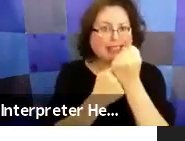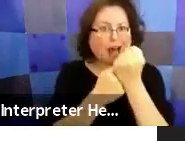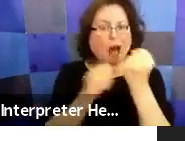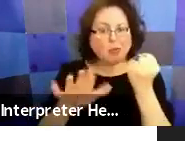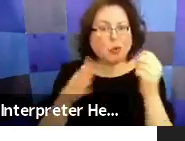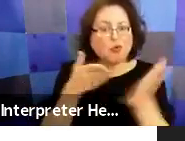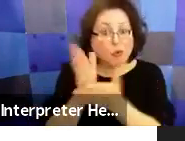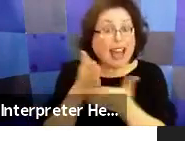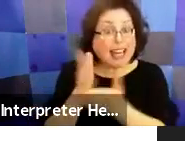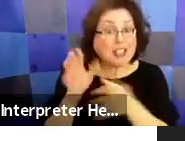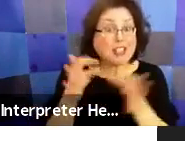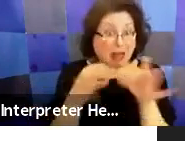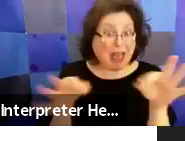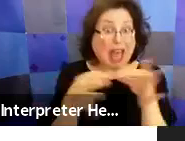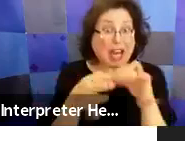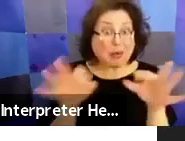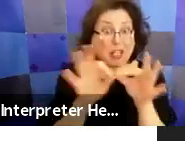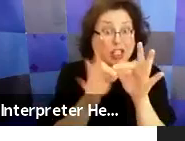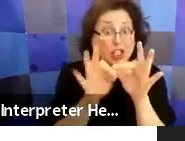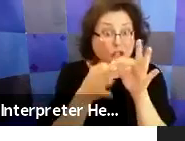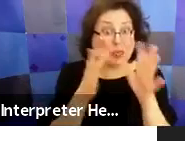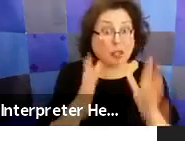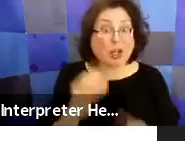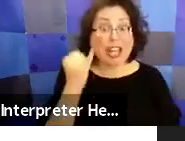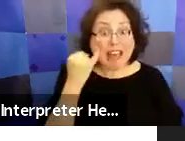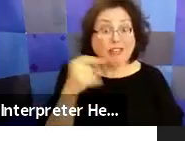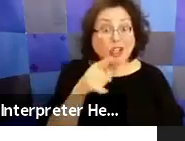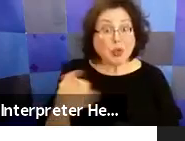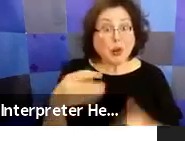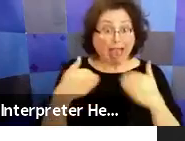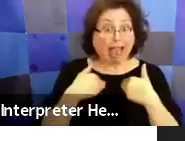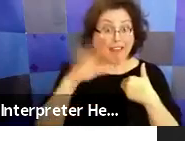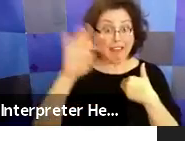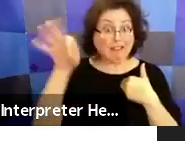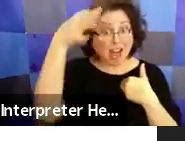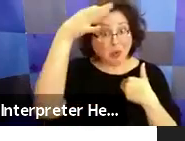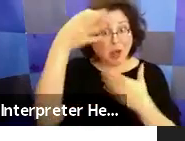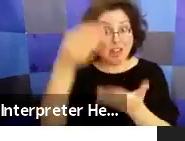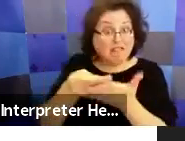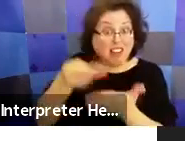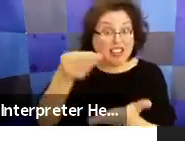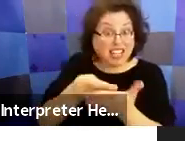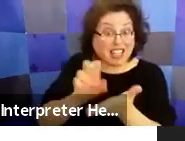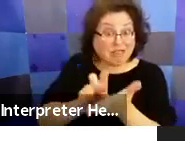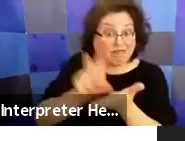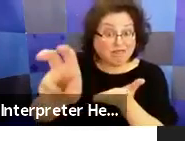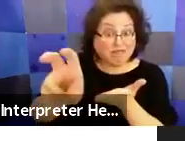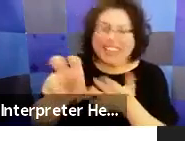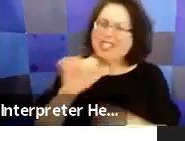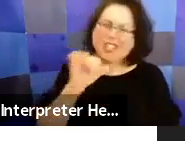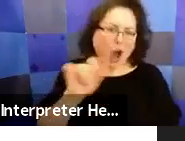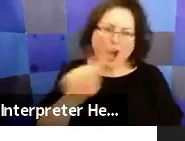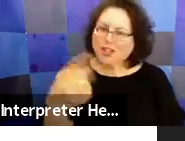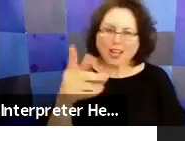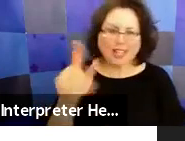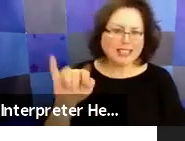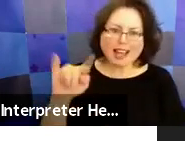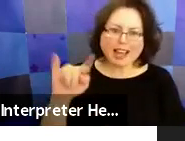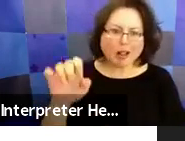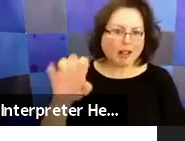interpreter if you receive any federal funding at all, right? And it's not just Title VI of the Civil Rights Act